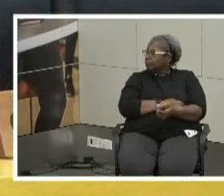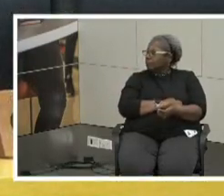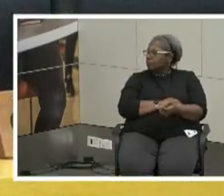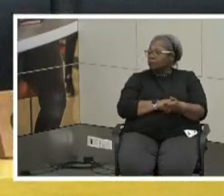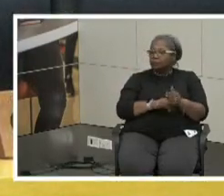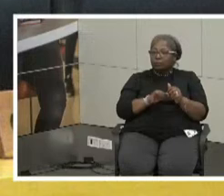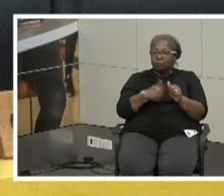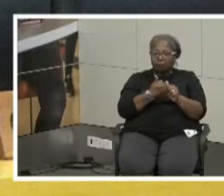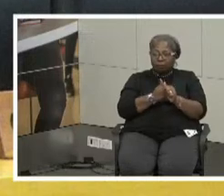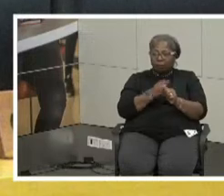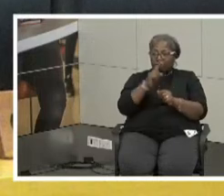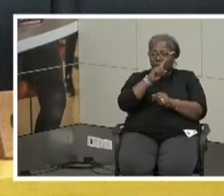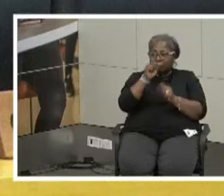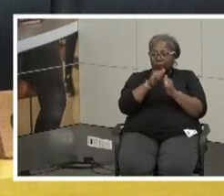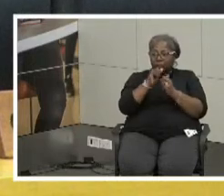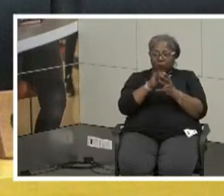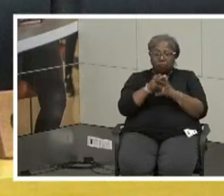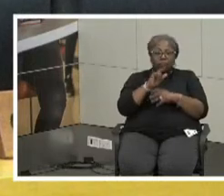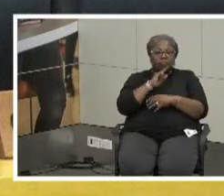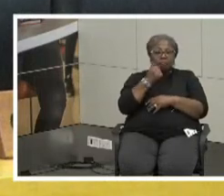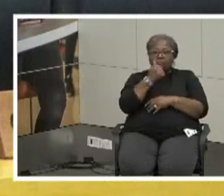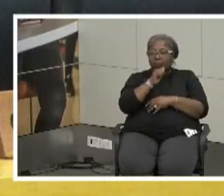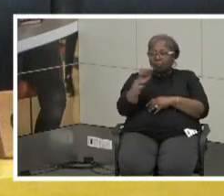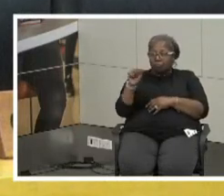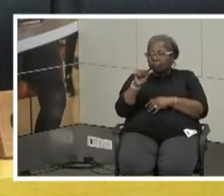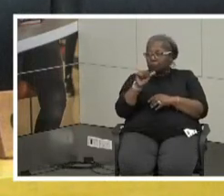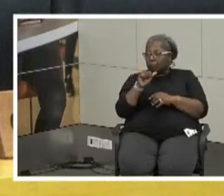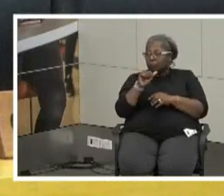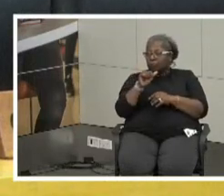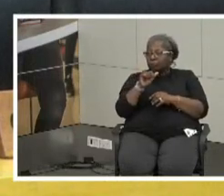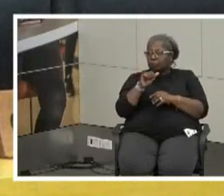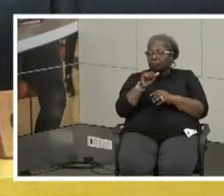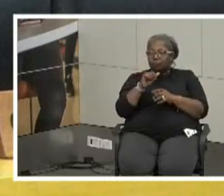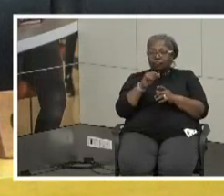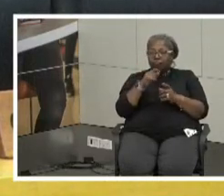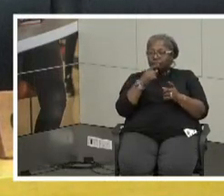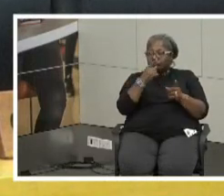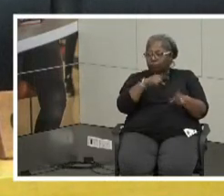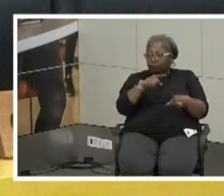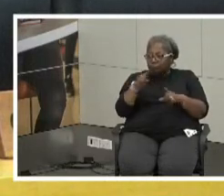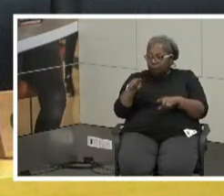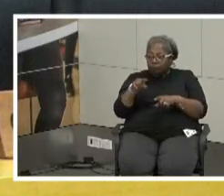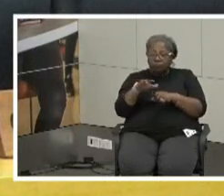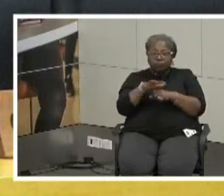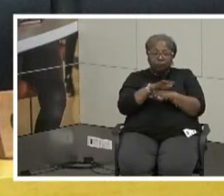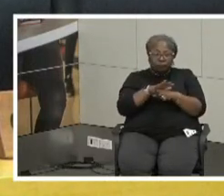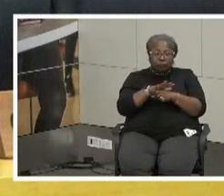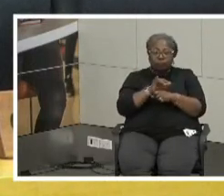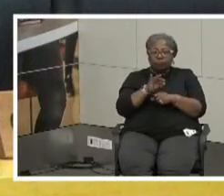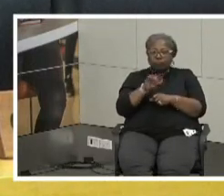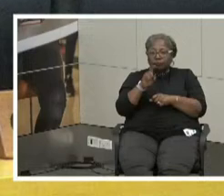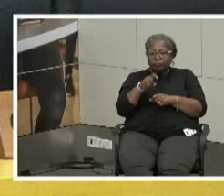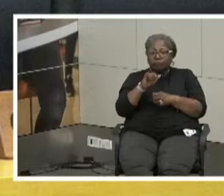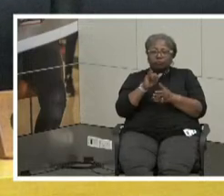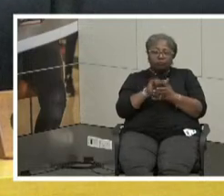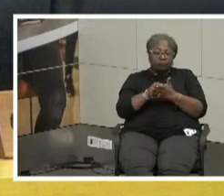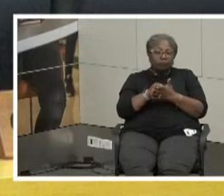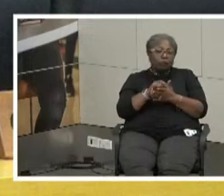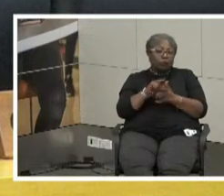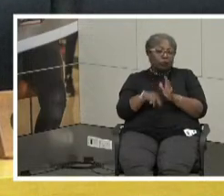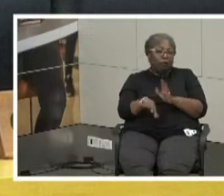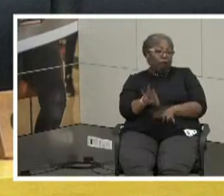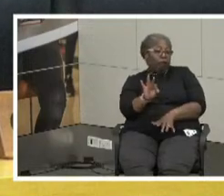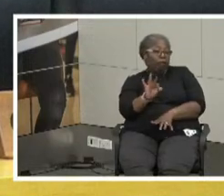were were there any um persistent or recurring areas of need that that were